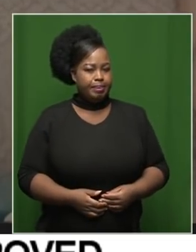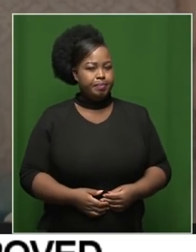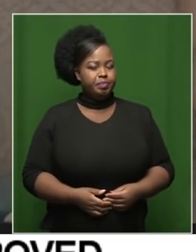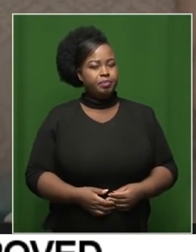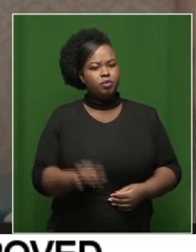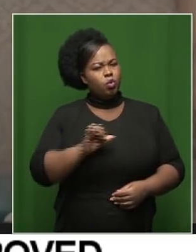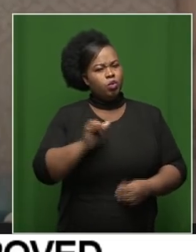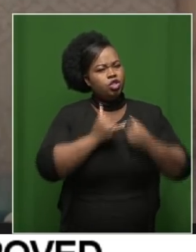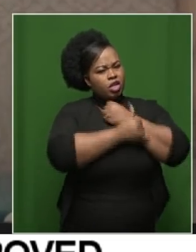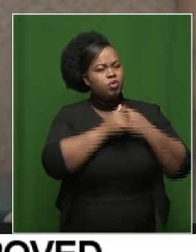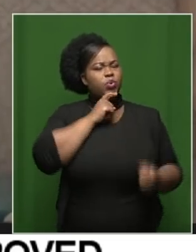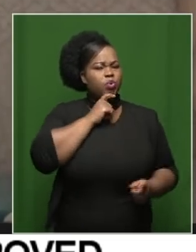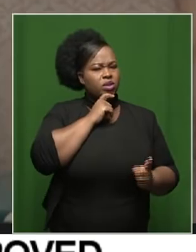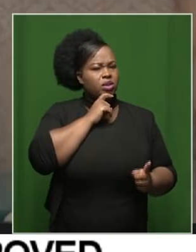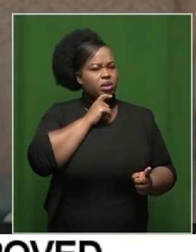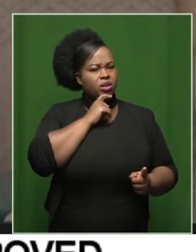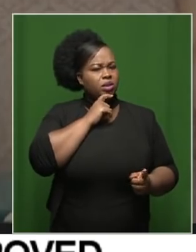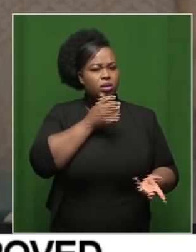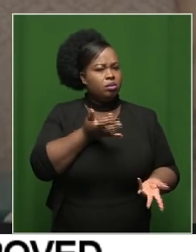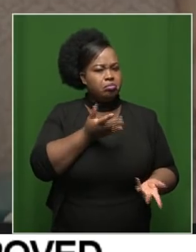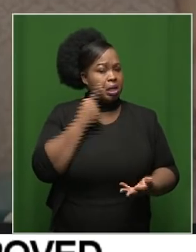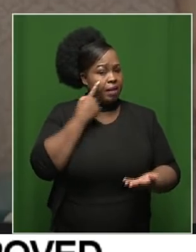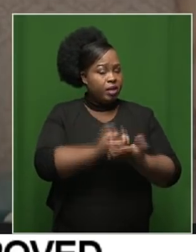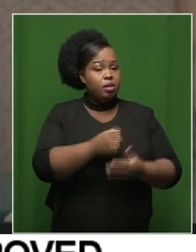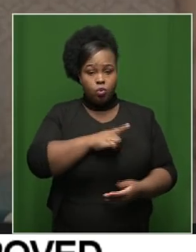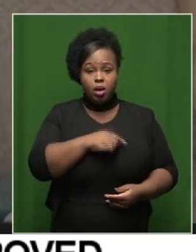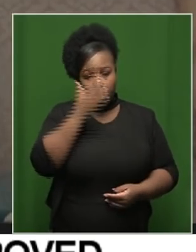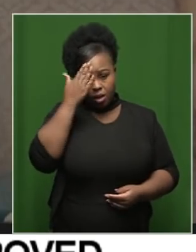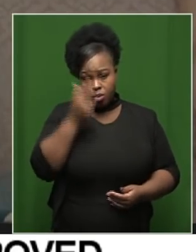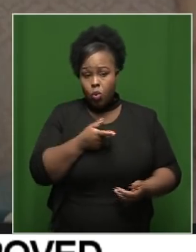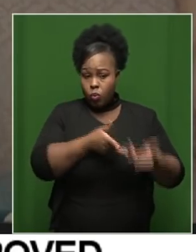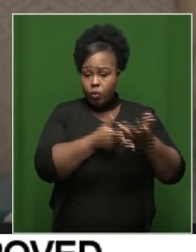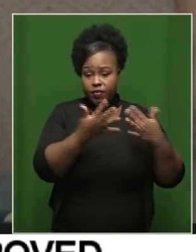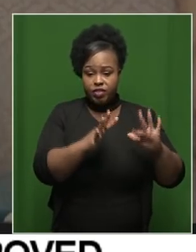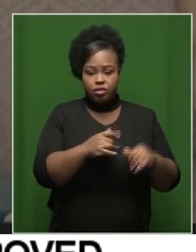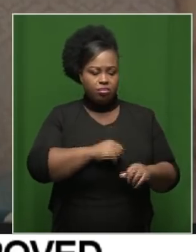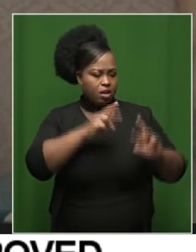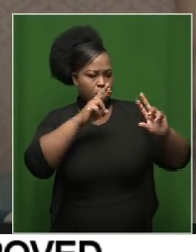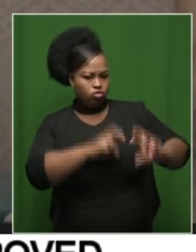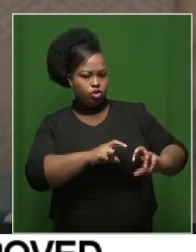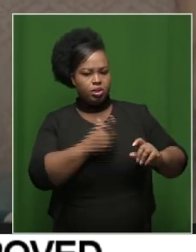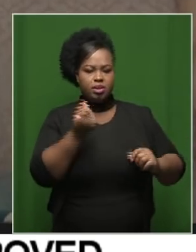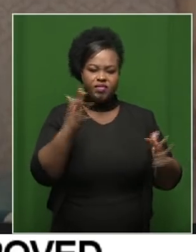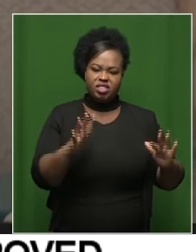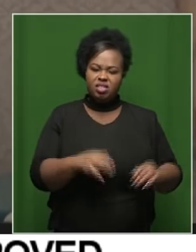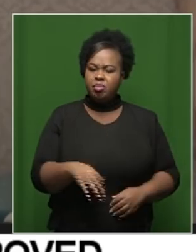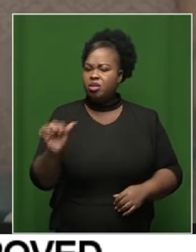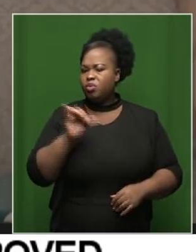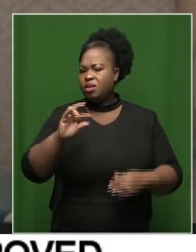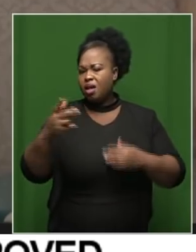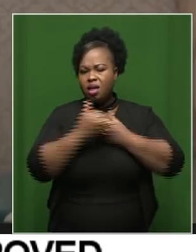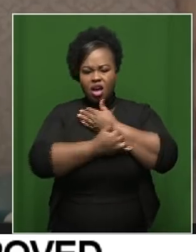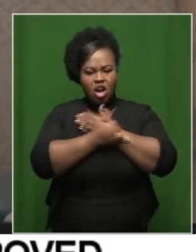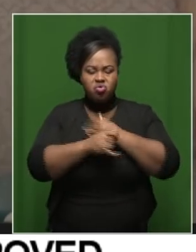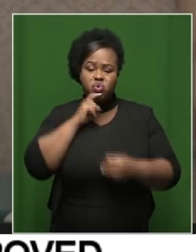what countries are using it and what evidence are there? I know you have spoken to some research that's been done, but what countries are